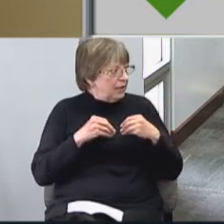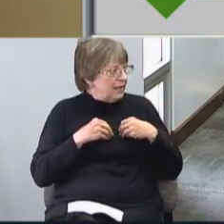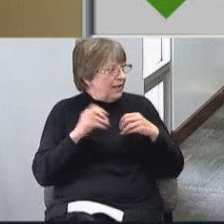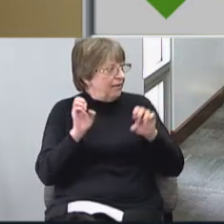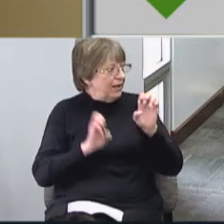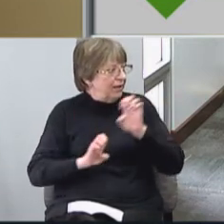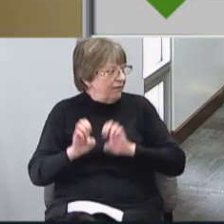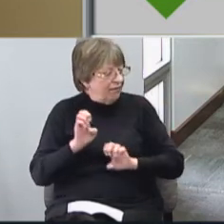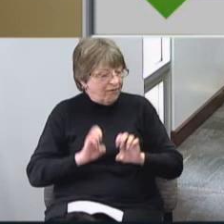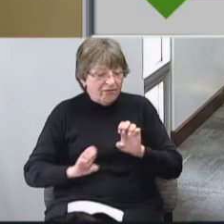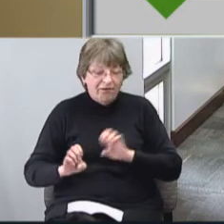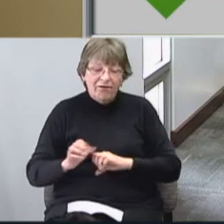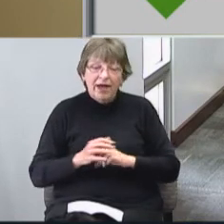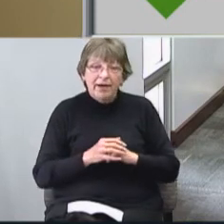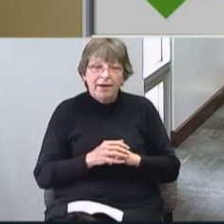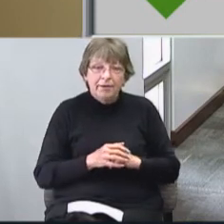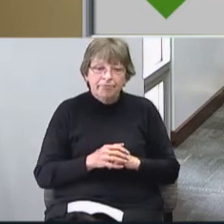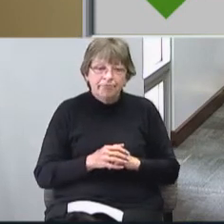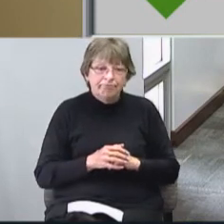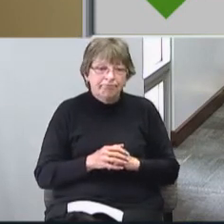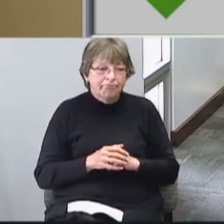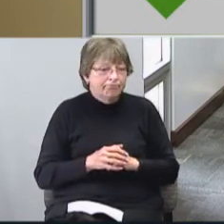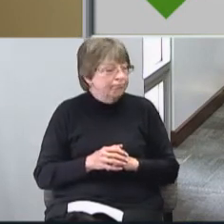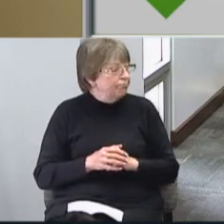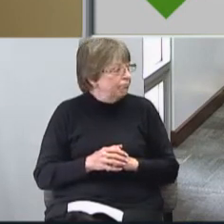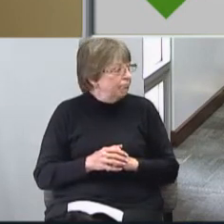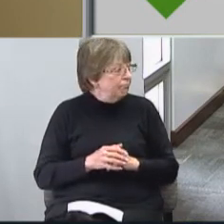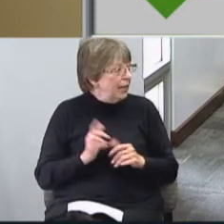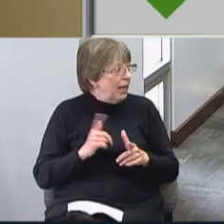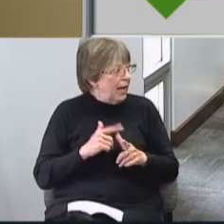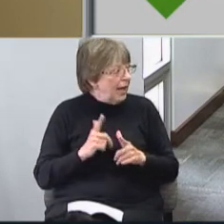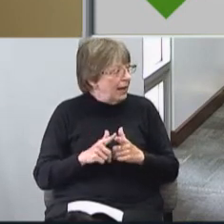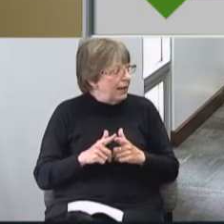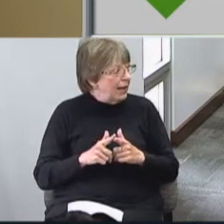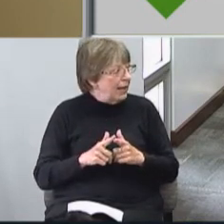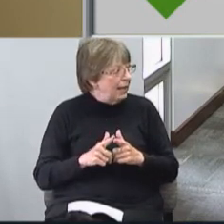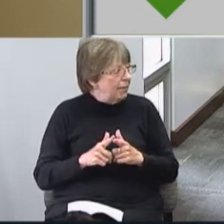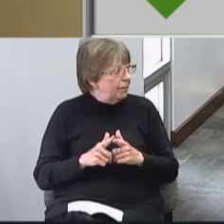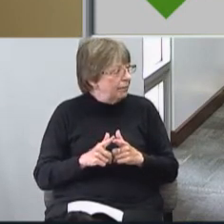evaluated according to selection criteria. And then the artist